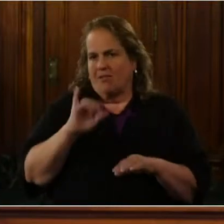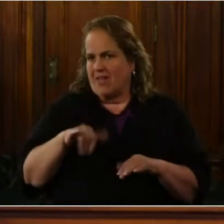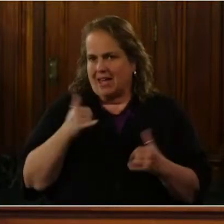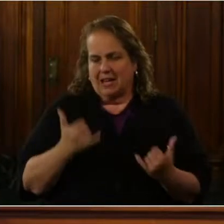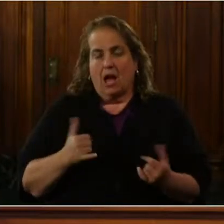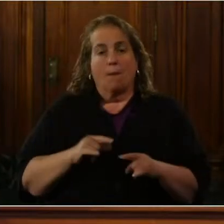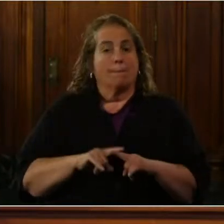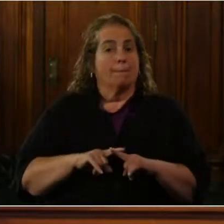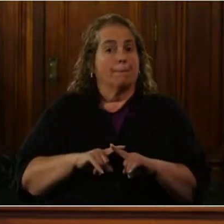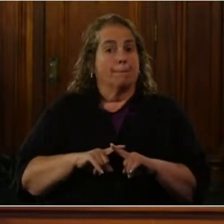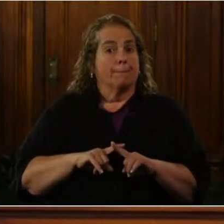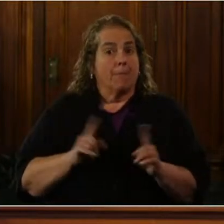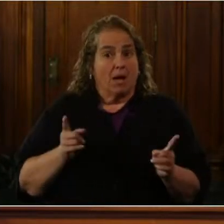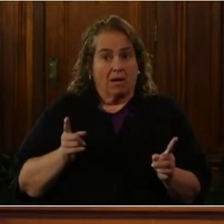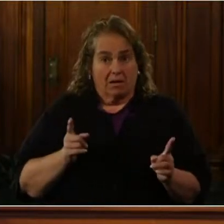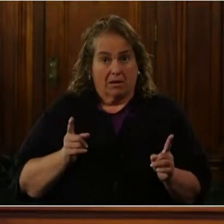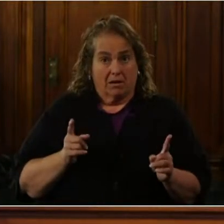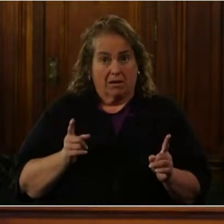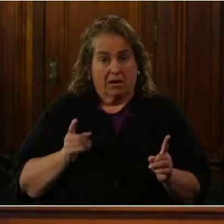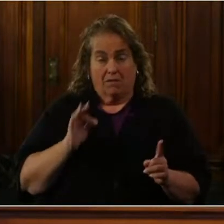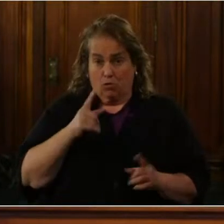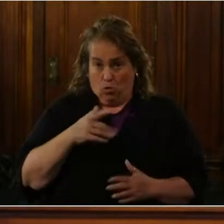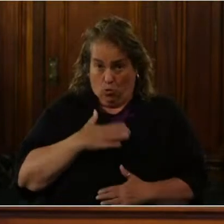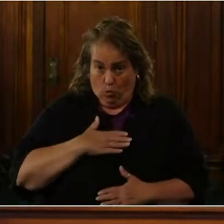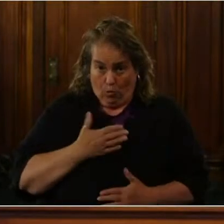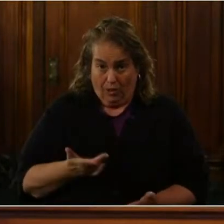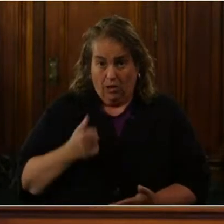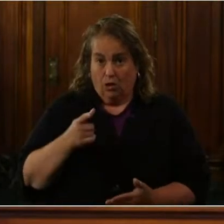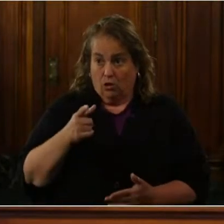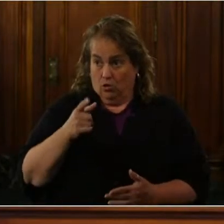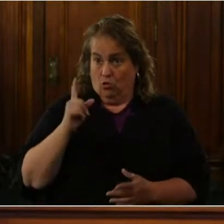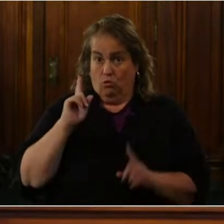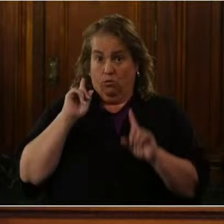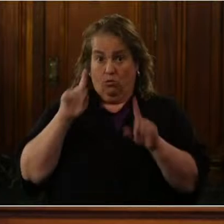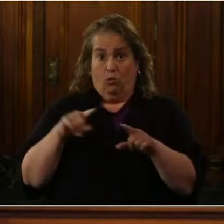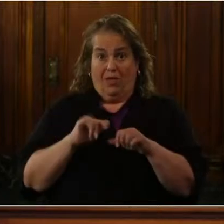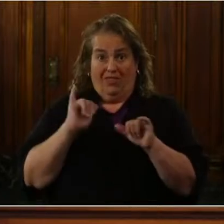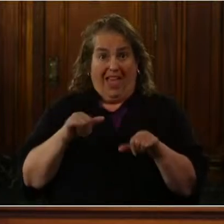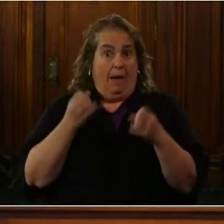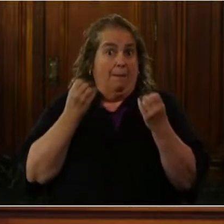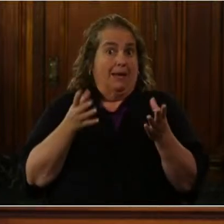But if you're willing, and you know you're out with that many people, make sure you get